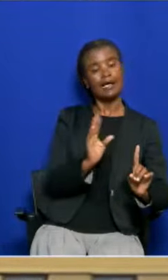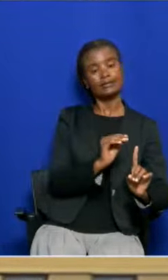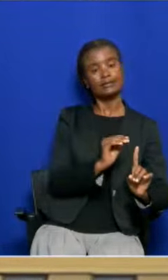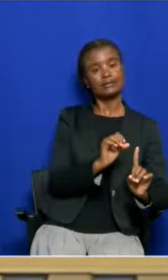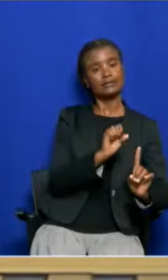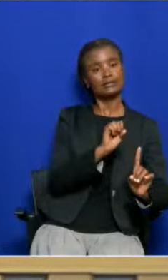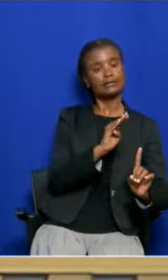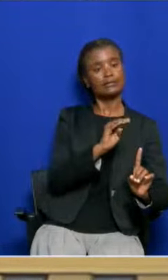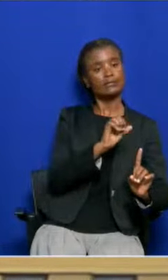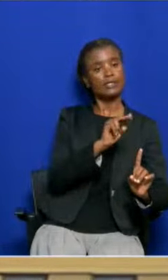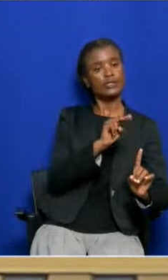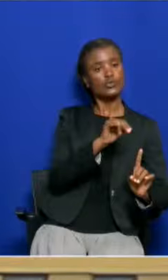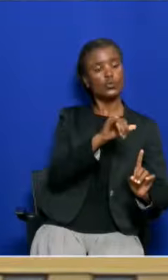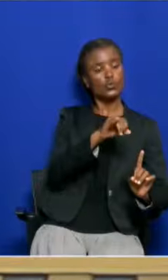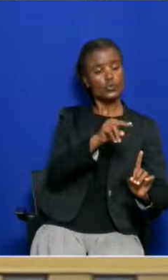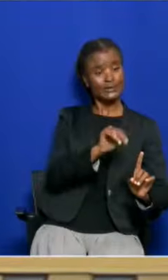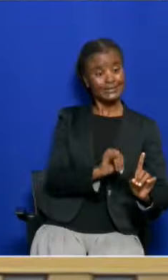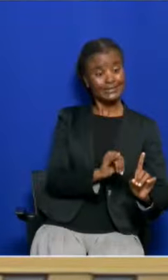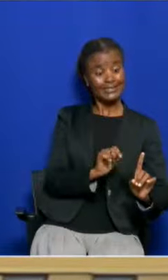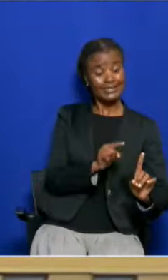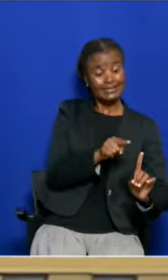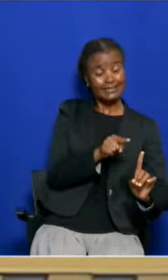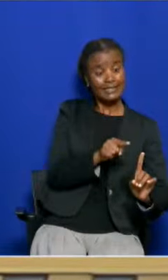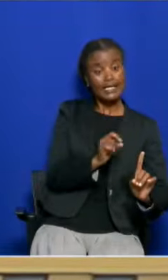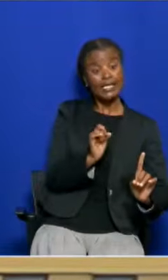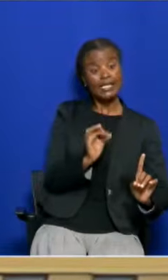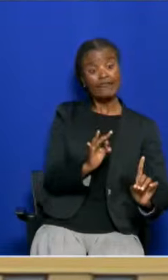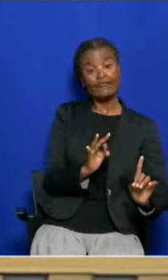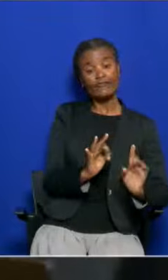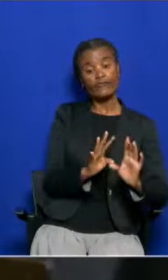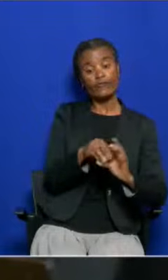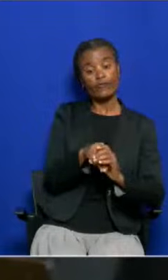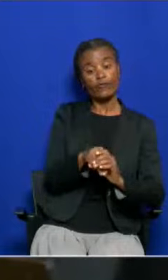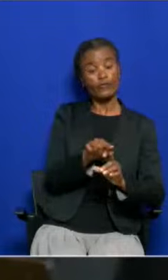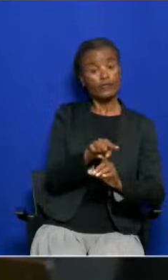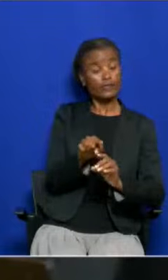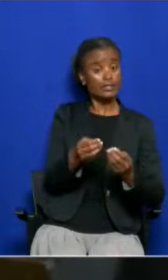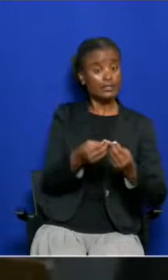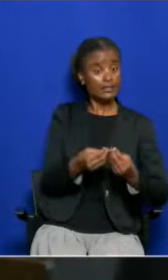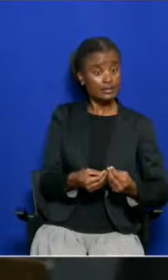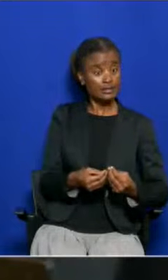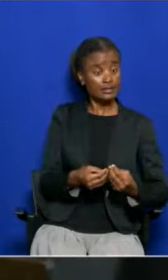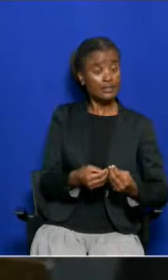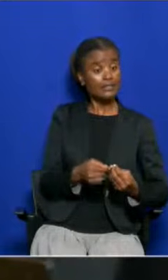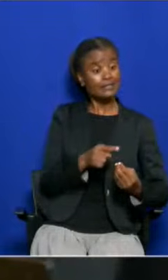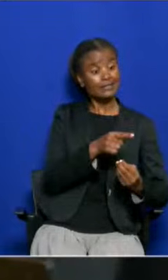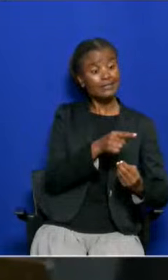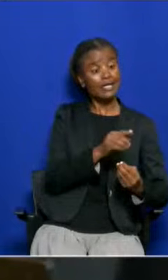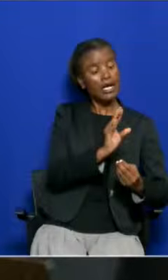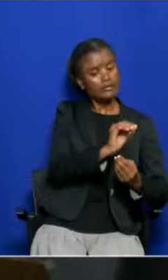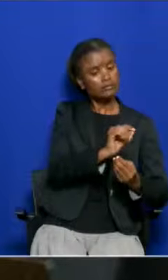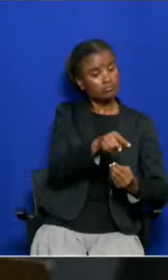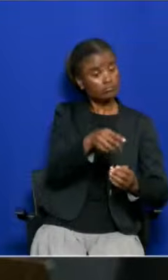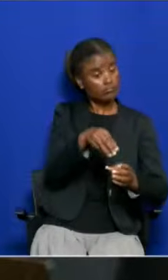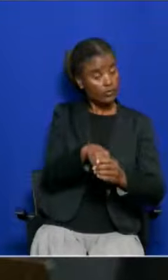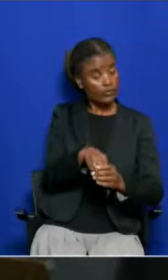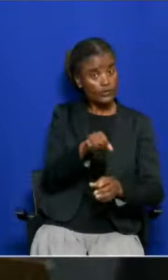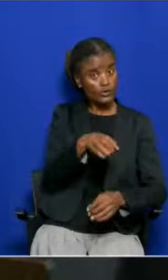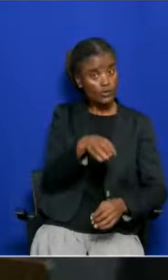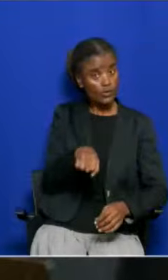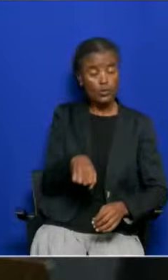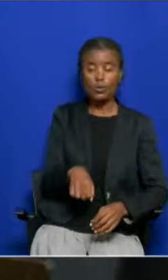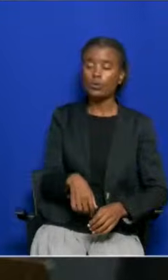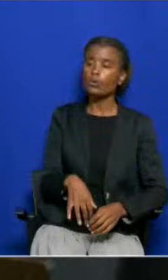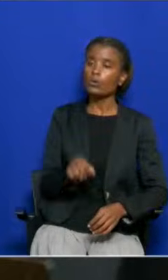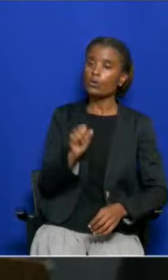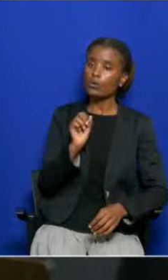things or not. So I see. So essentially, those